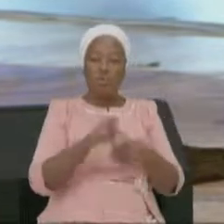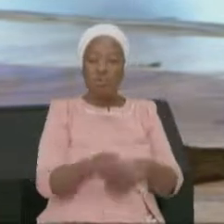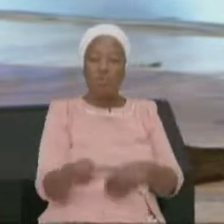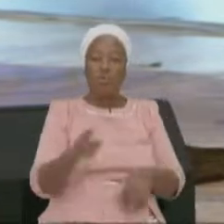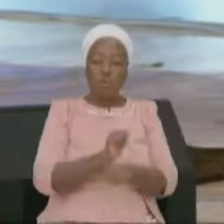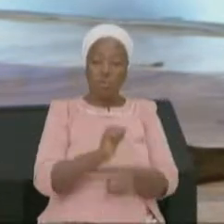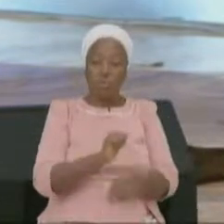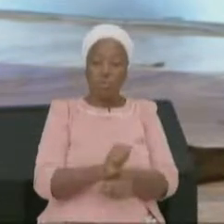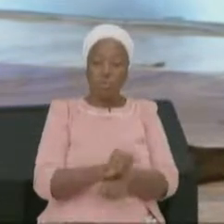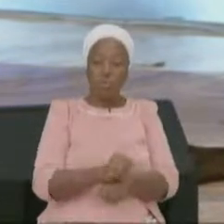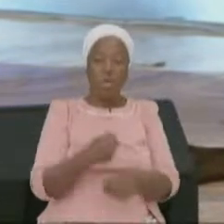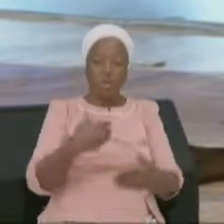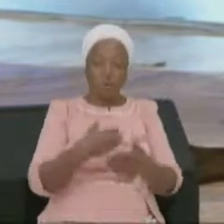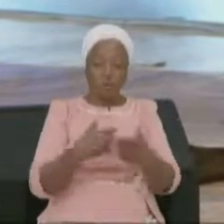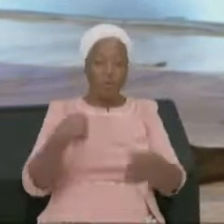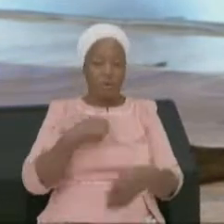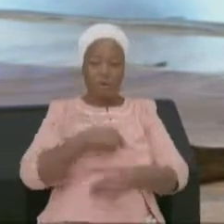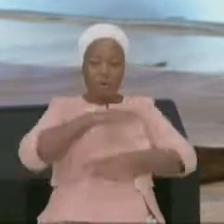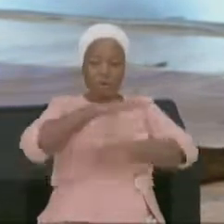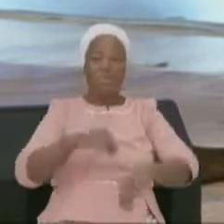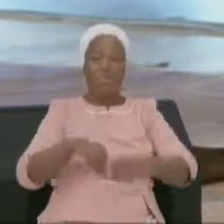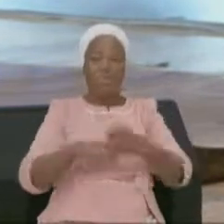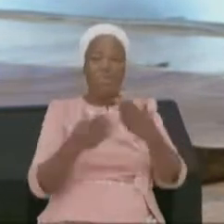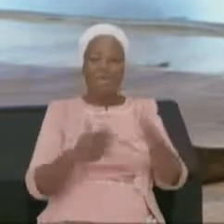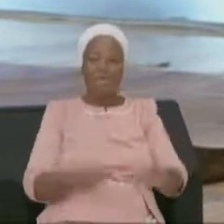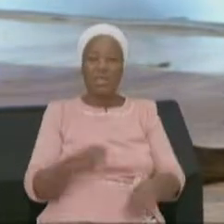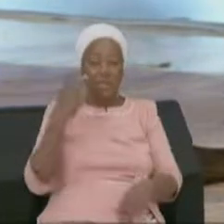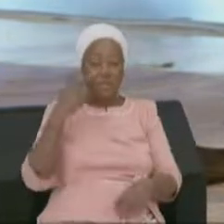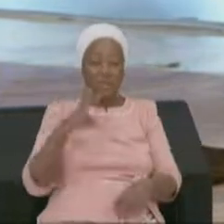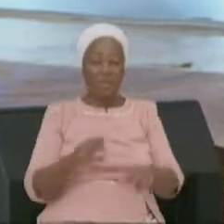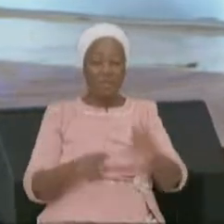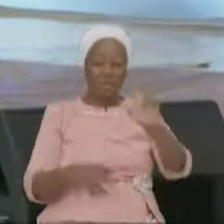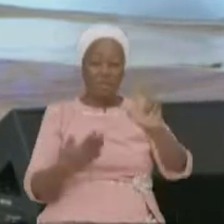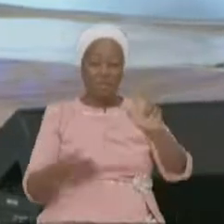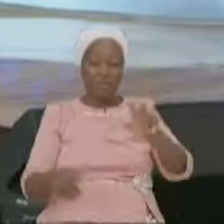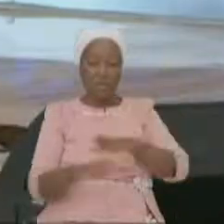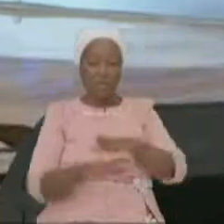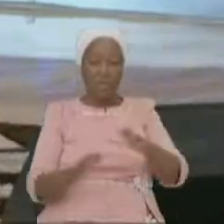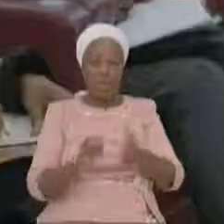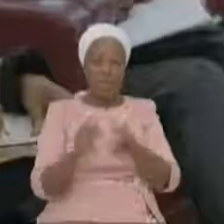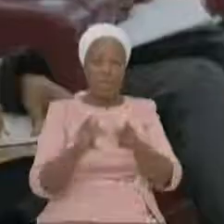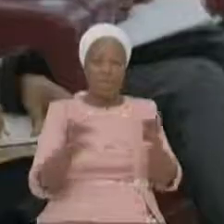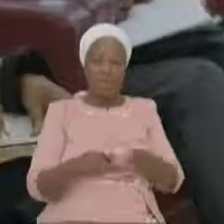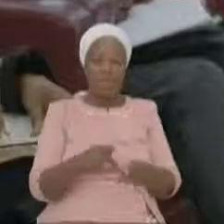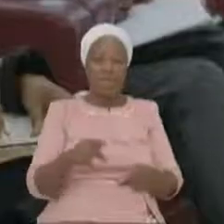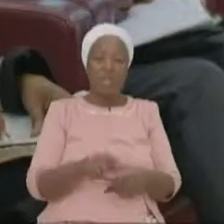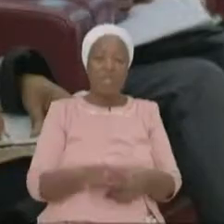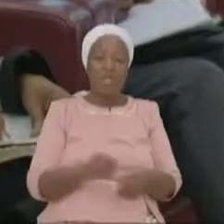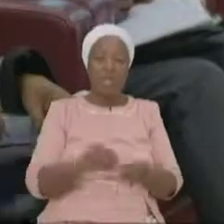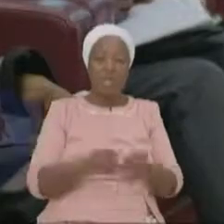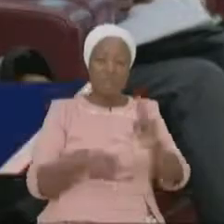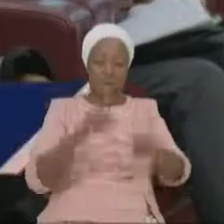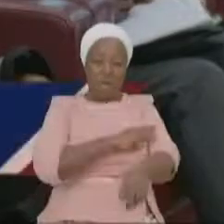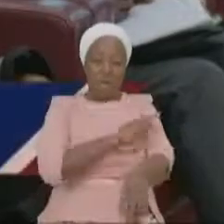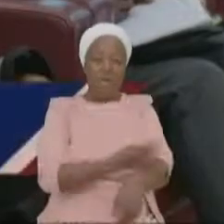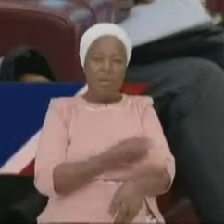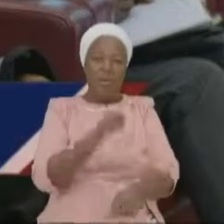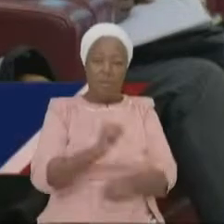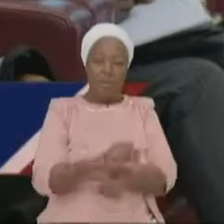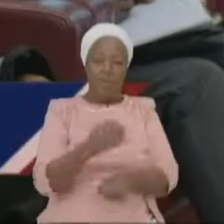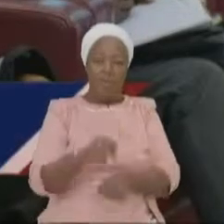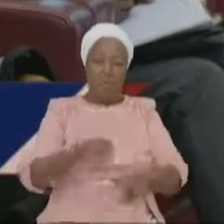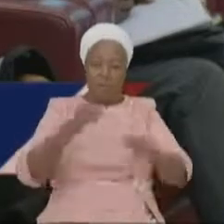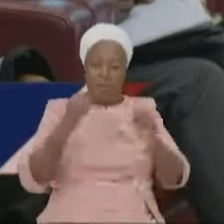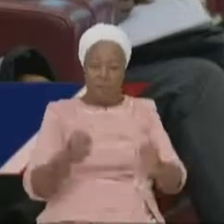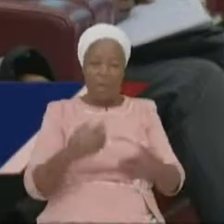before we rest in death. Look at three things here. Number one, the mighty works of power